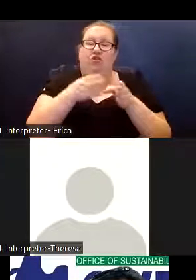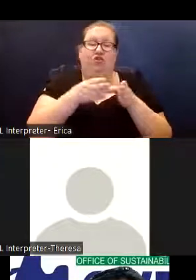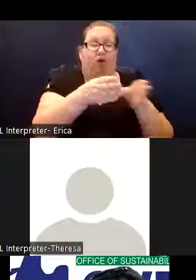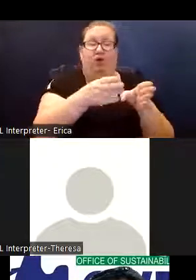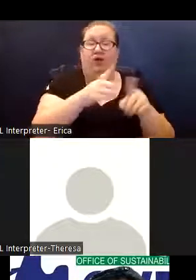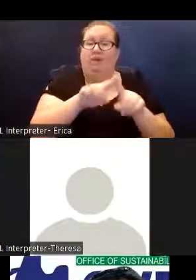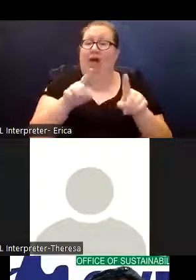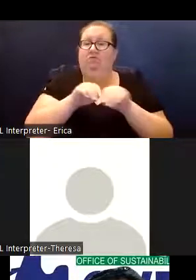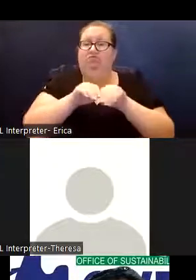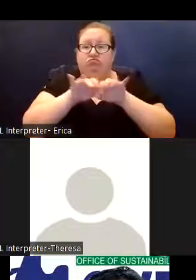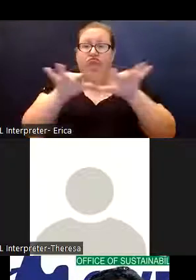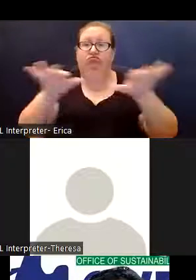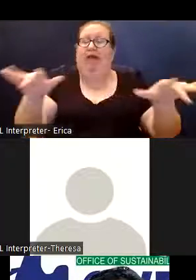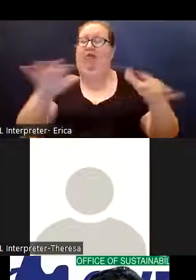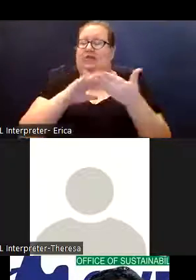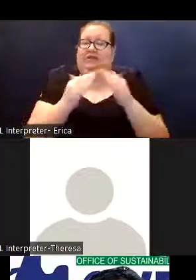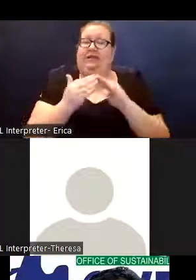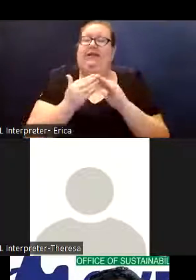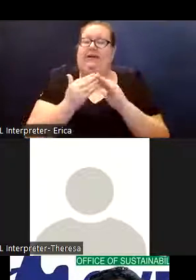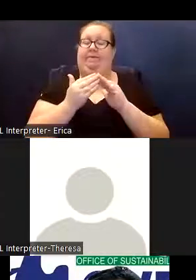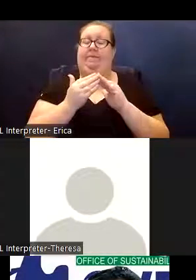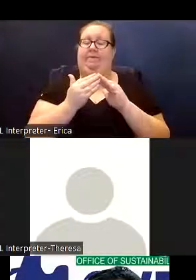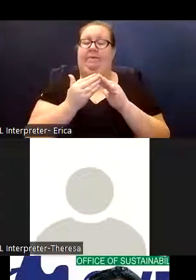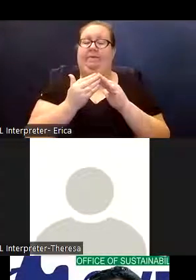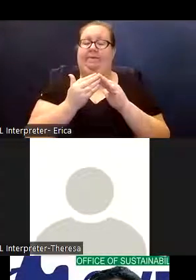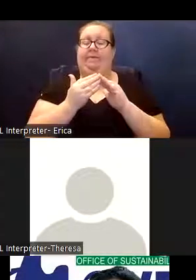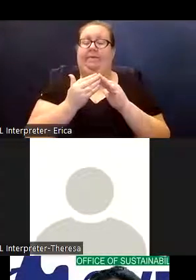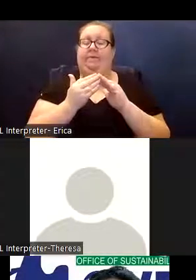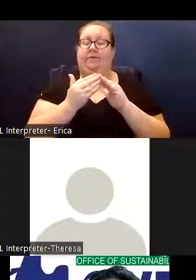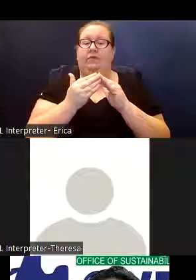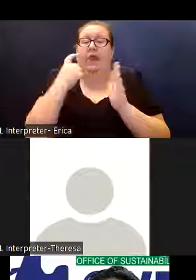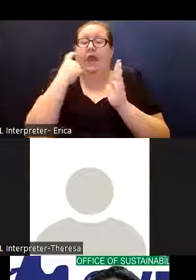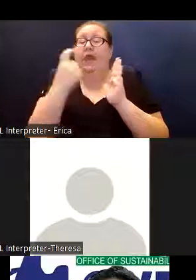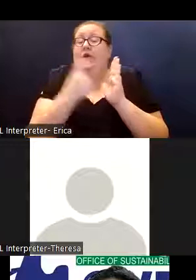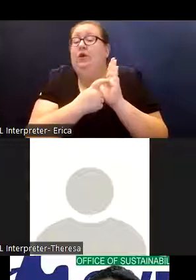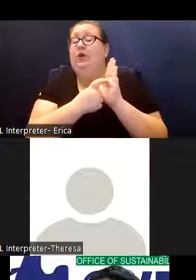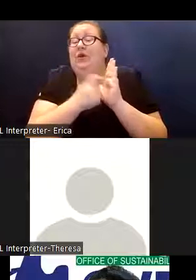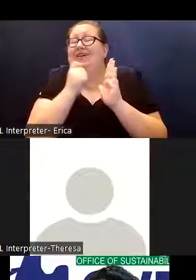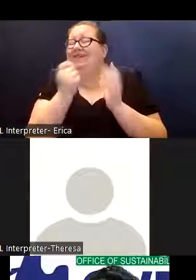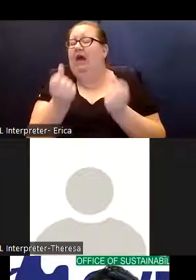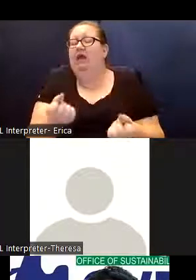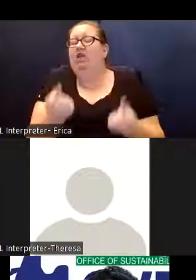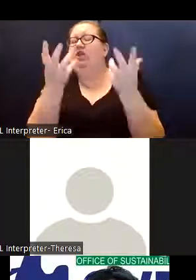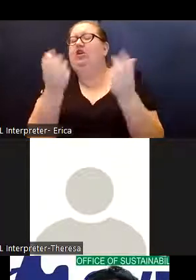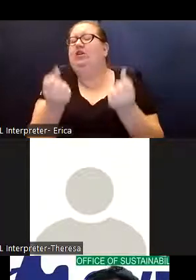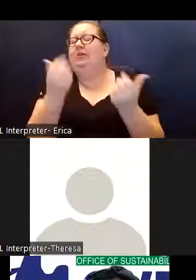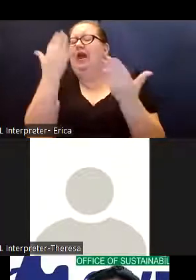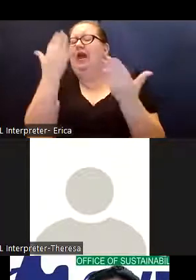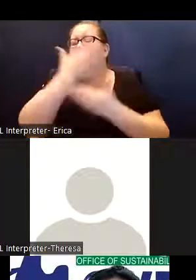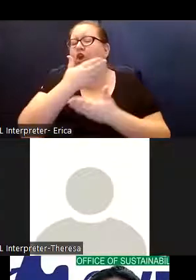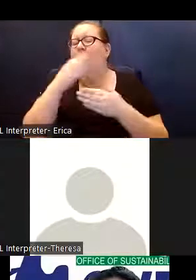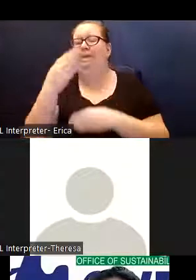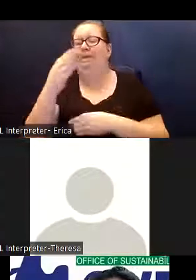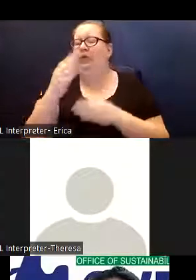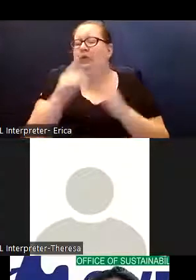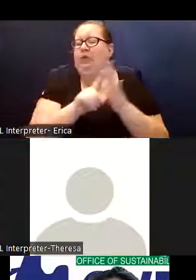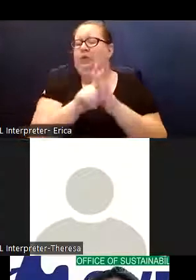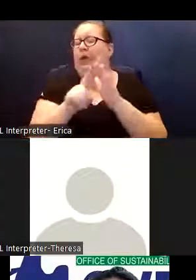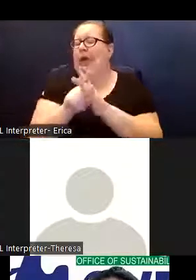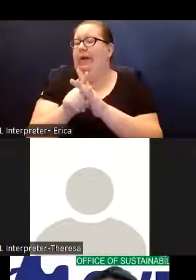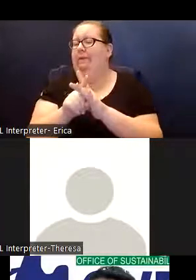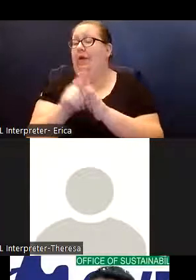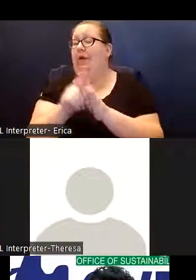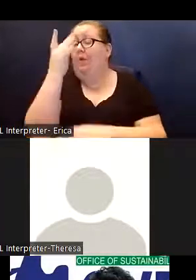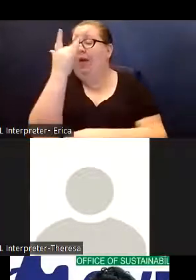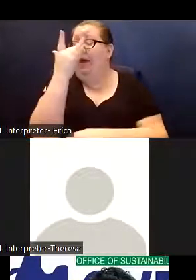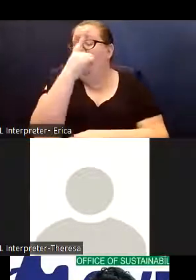distributed throughout the city. And you'll notice that there's not a huge amount of dark blue showing up. And that's because what